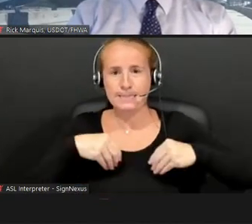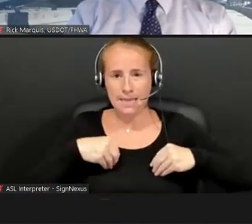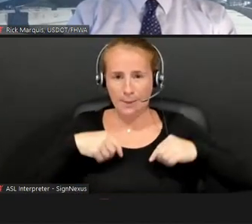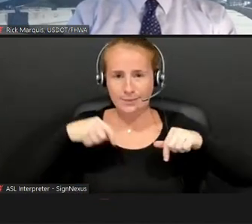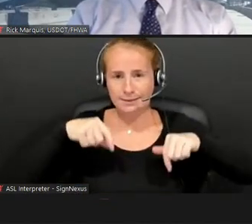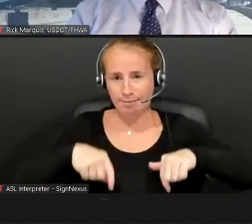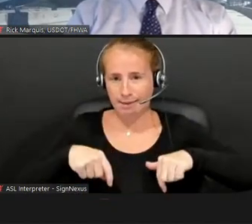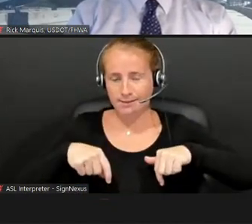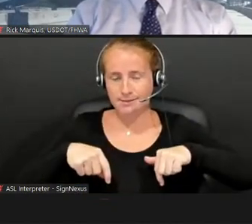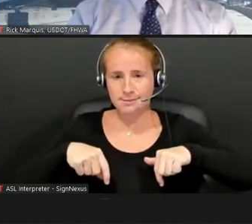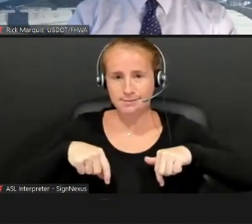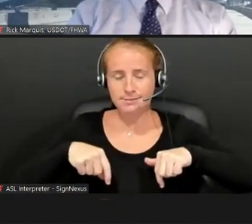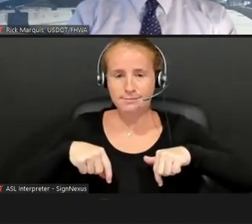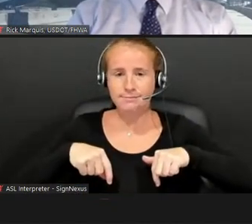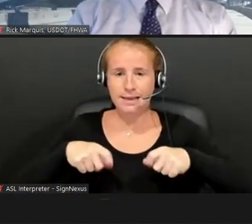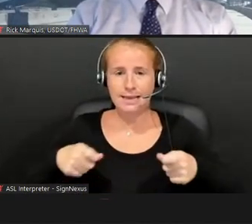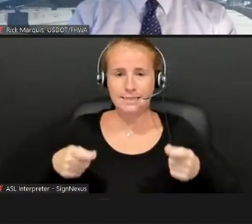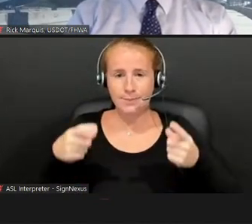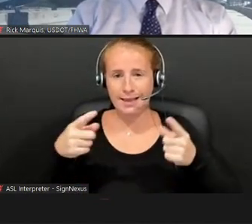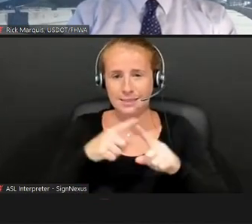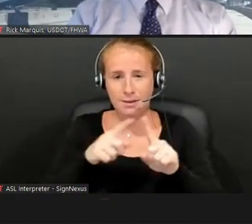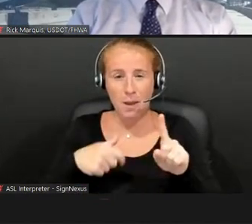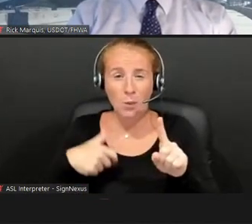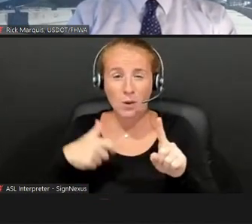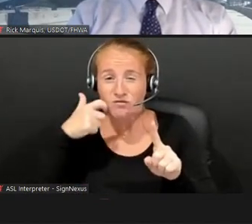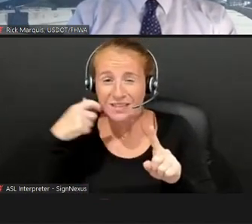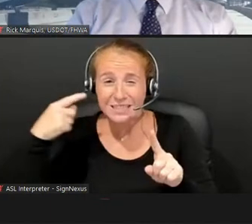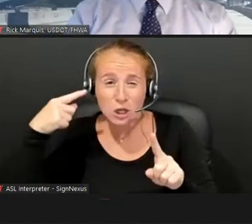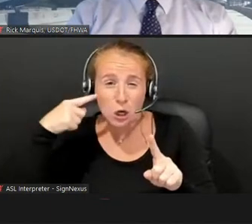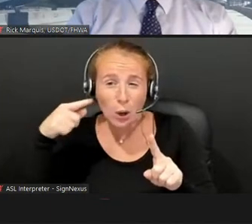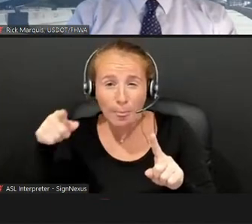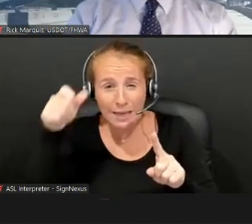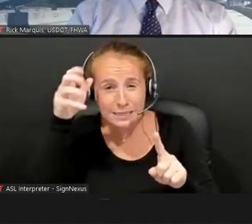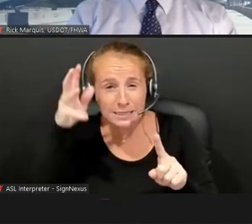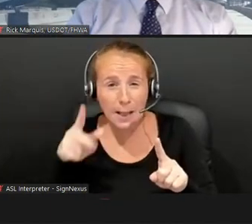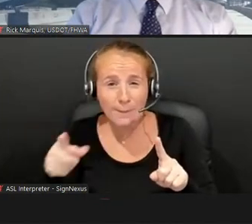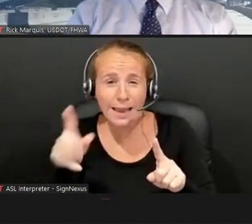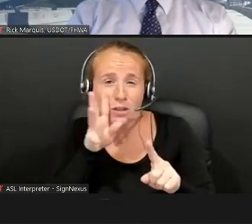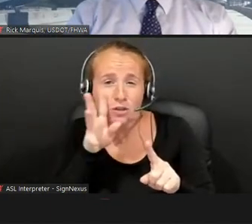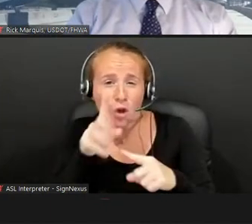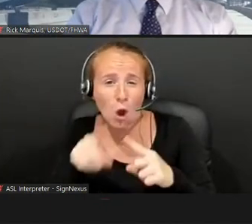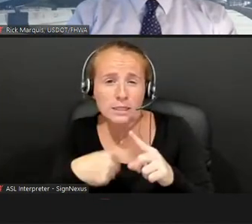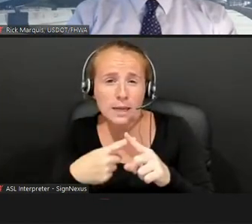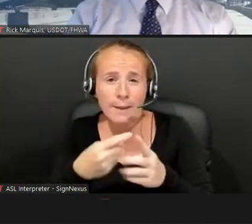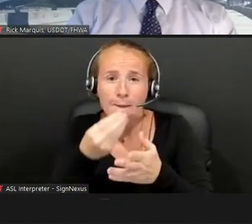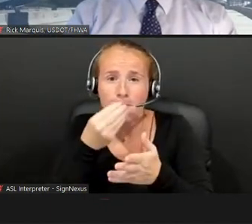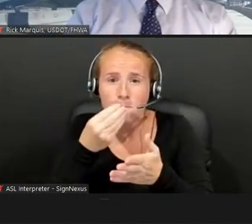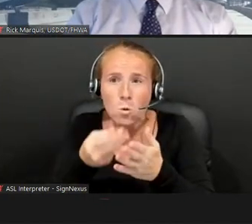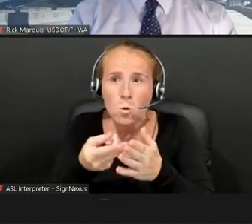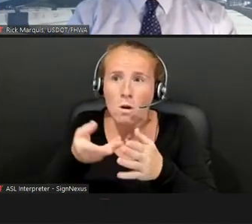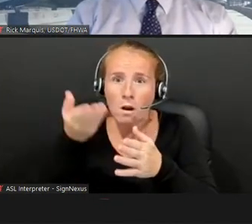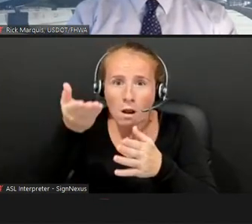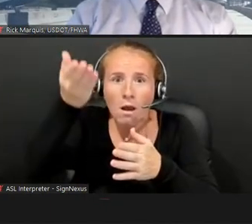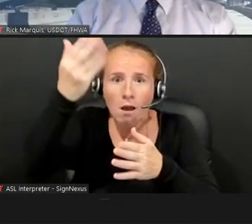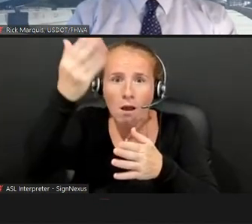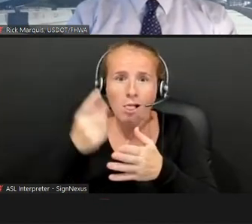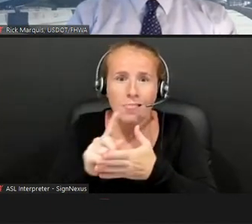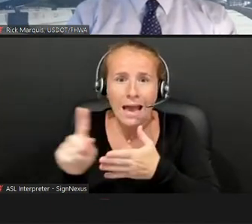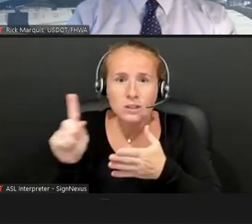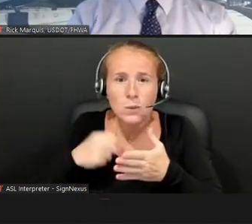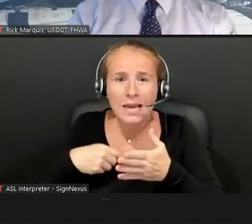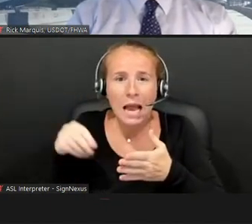additional expense we just heard a gentleman who just spoke about the current state of things groceries are up just last week I spent